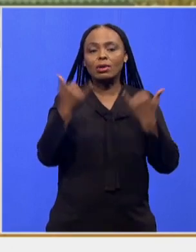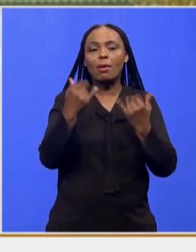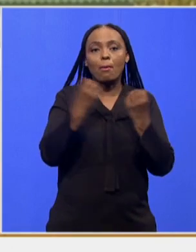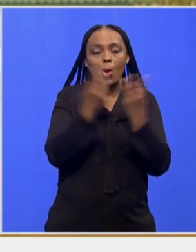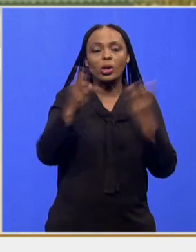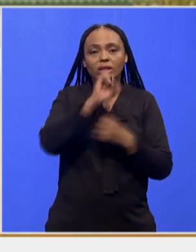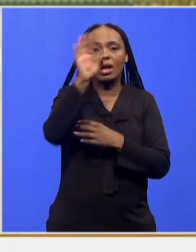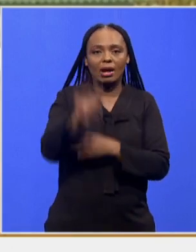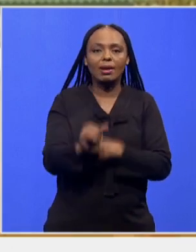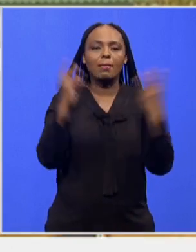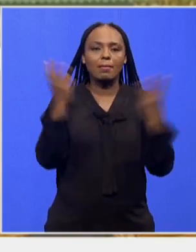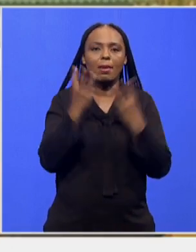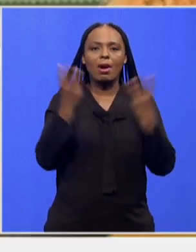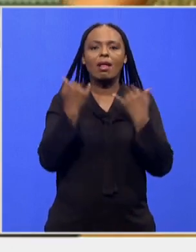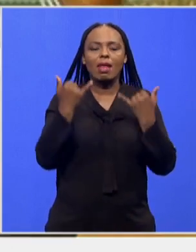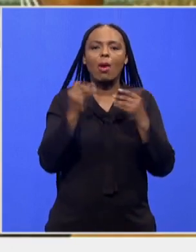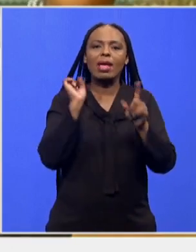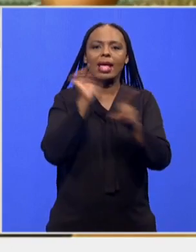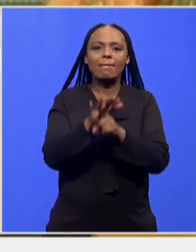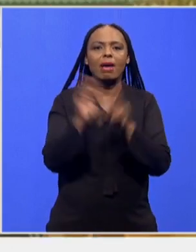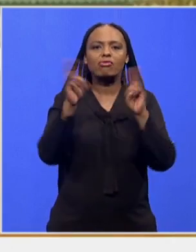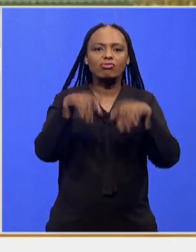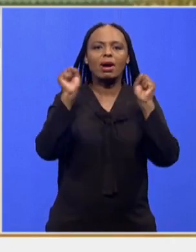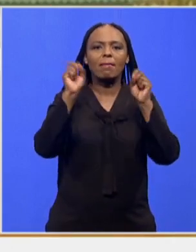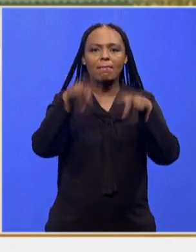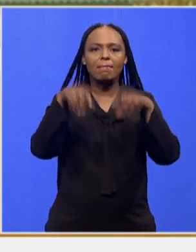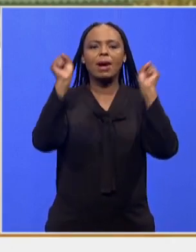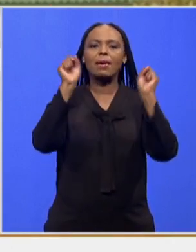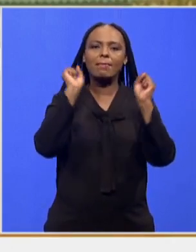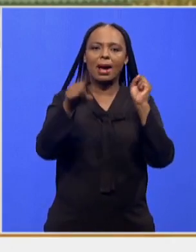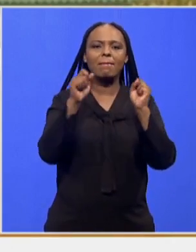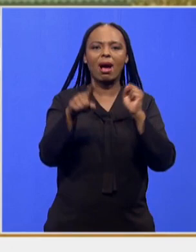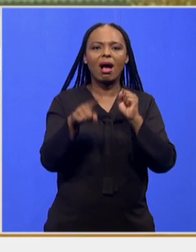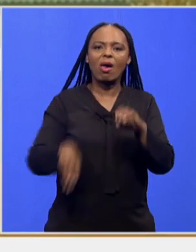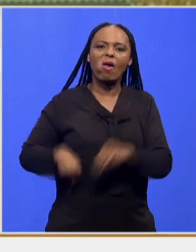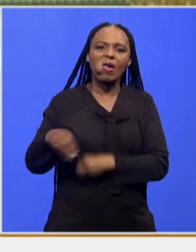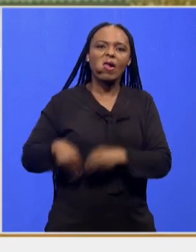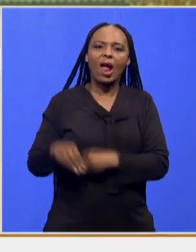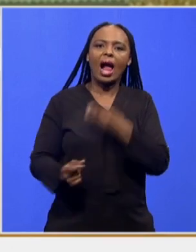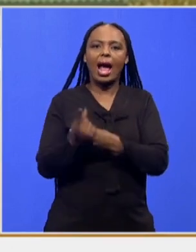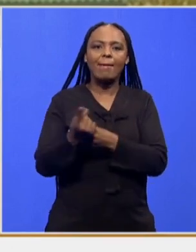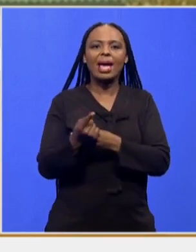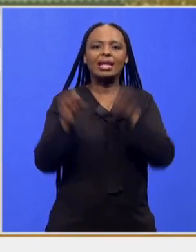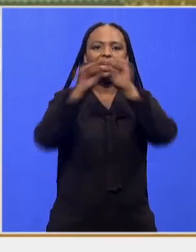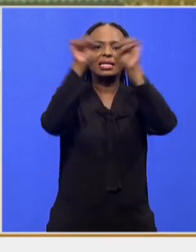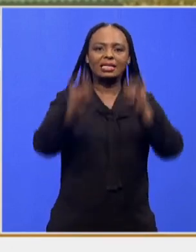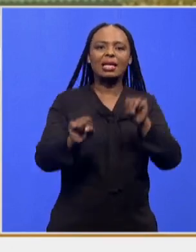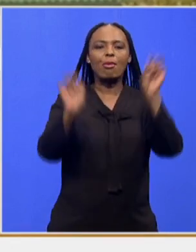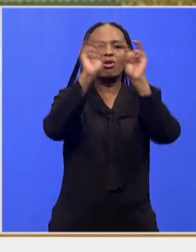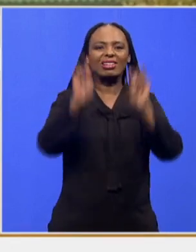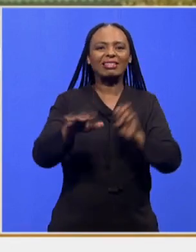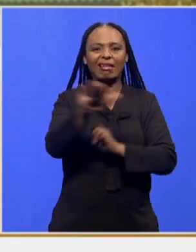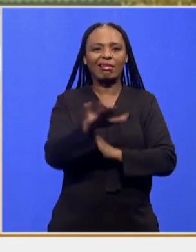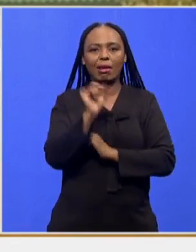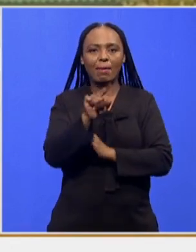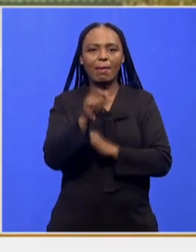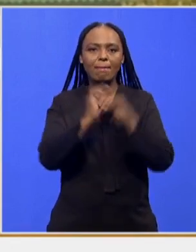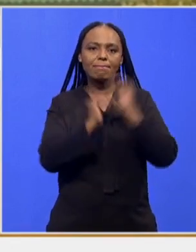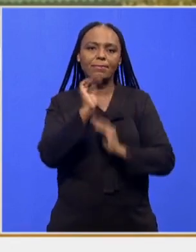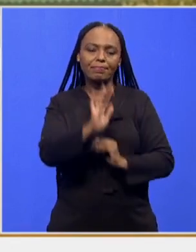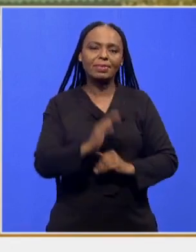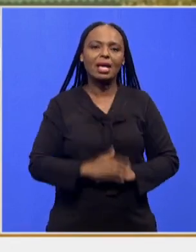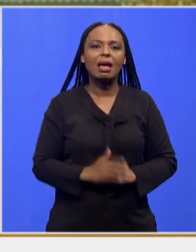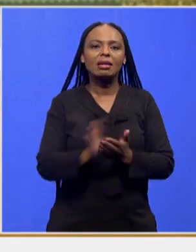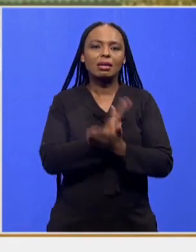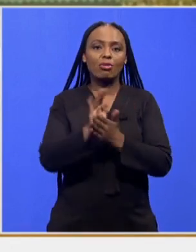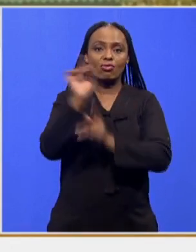to further load shedding, and as the stages, the degrees of the stages as they go up. So those are the questions that we are going to be